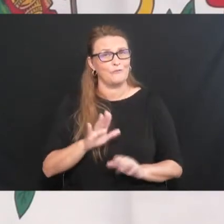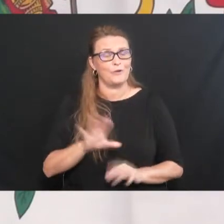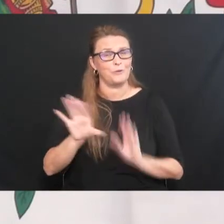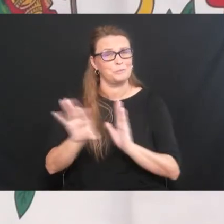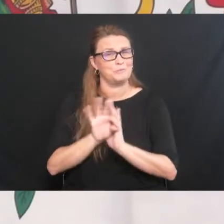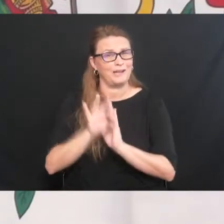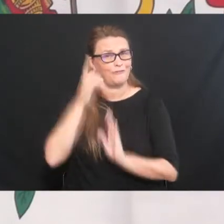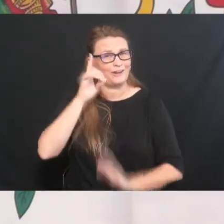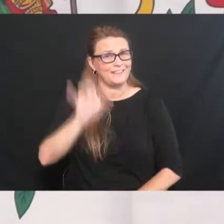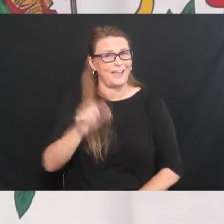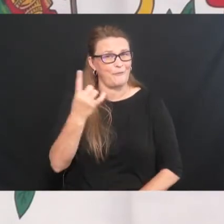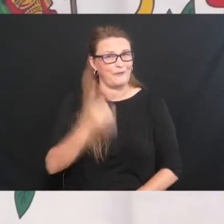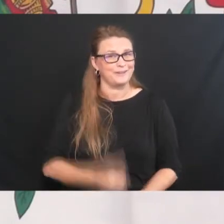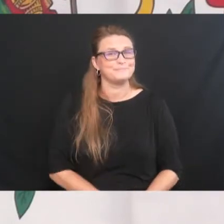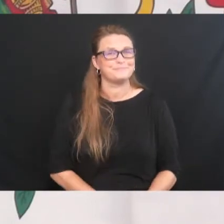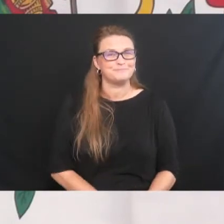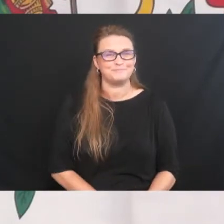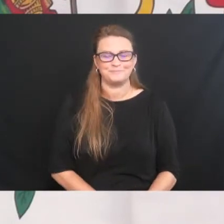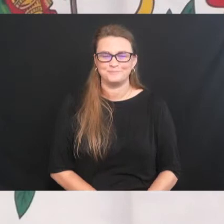man.